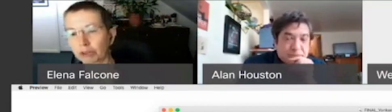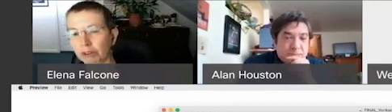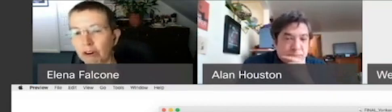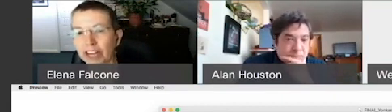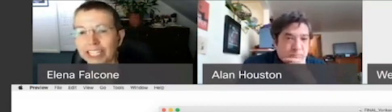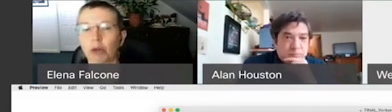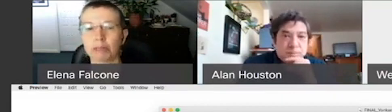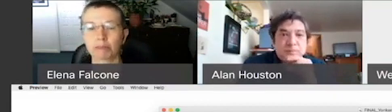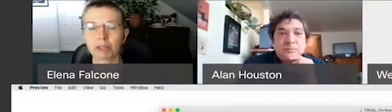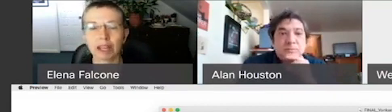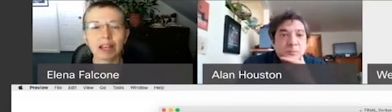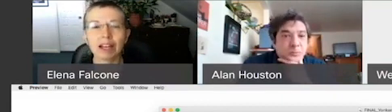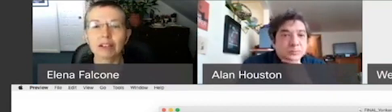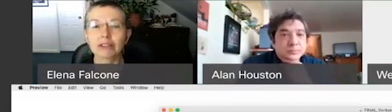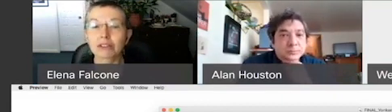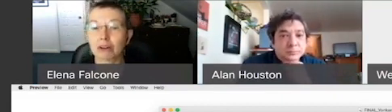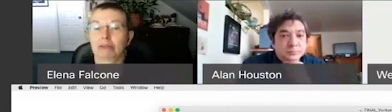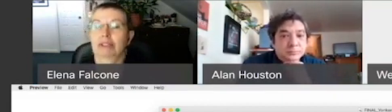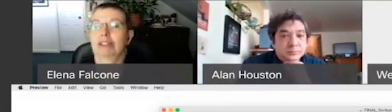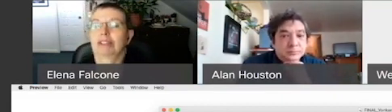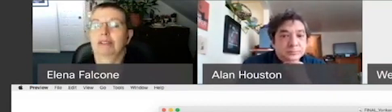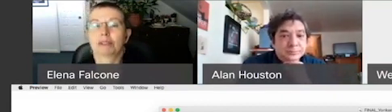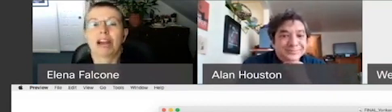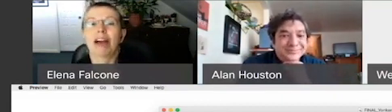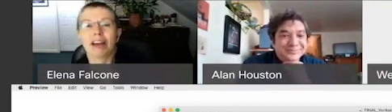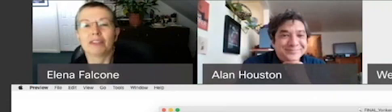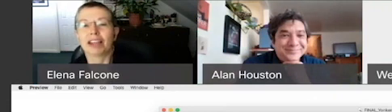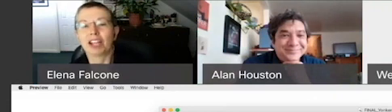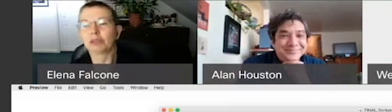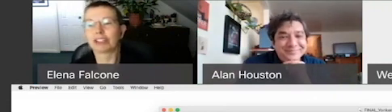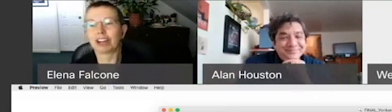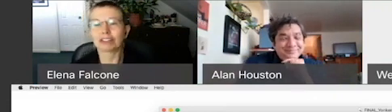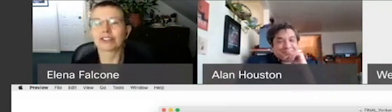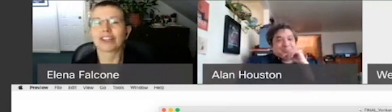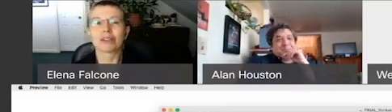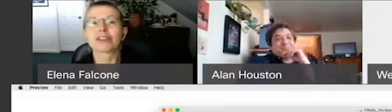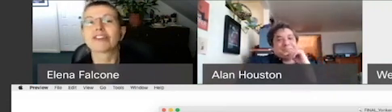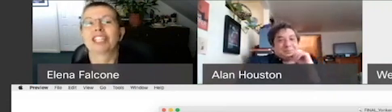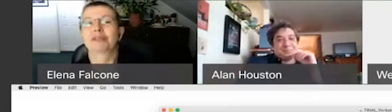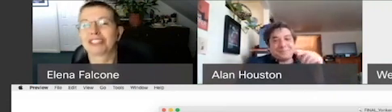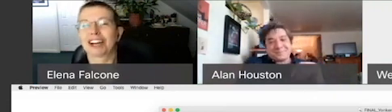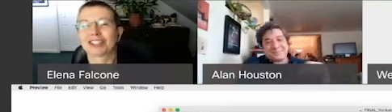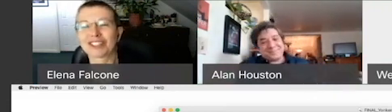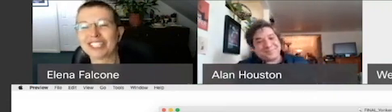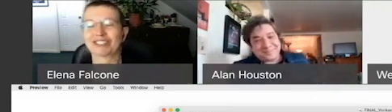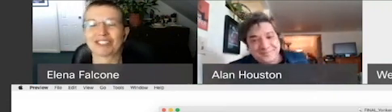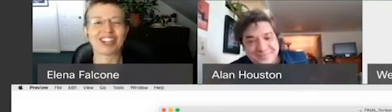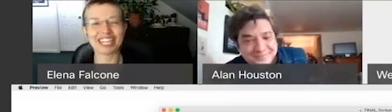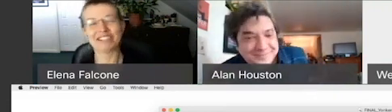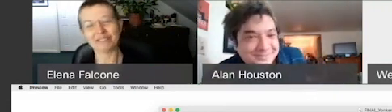open. So we've now had the third annual Yonkers Senior Law Day